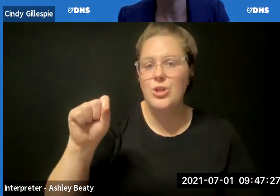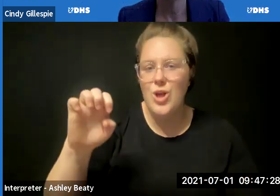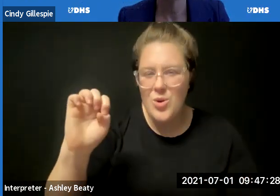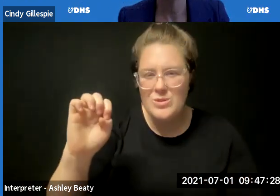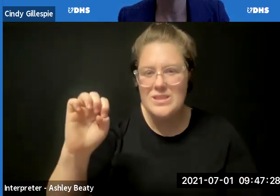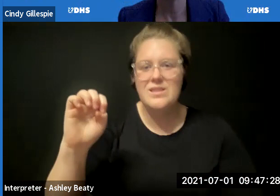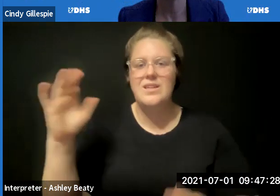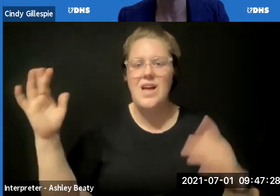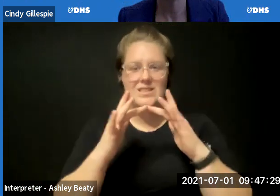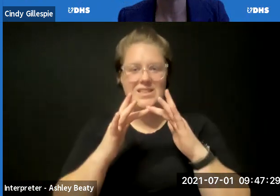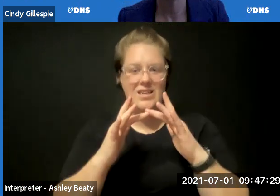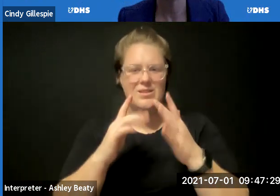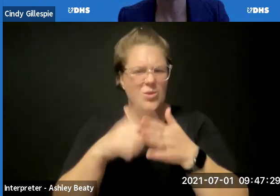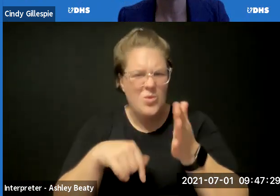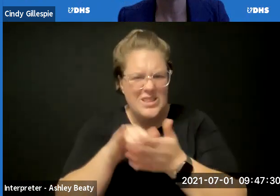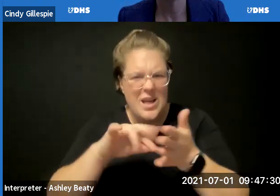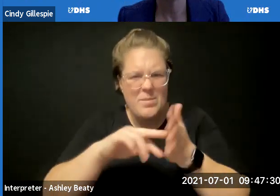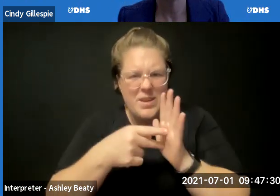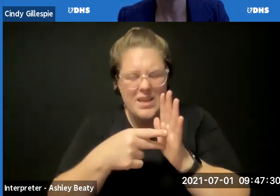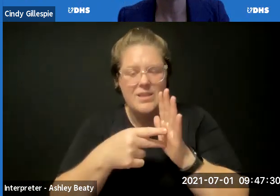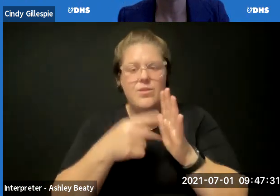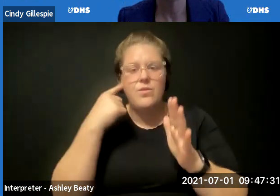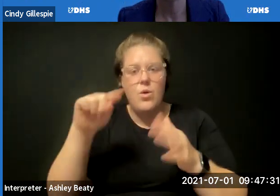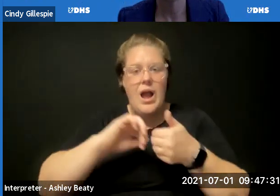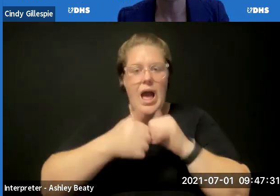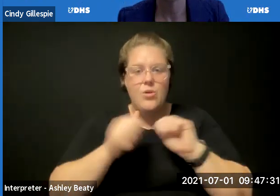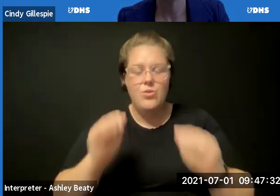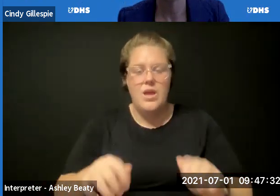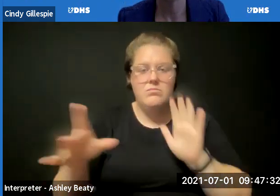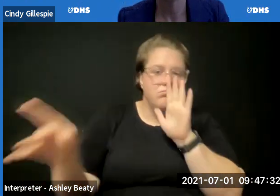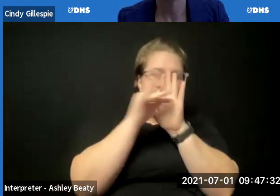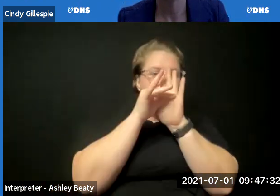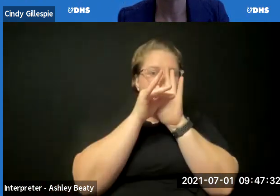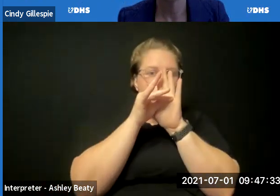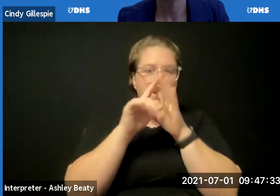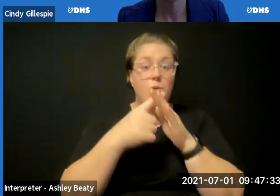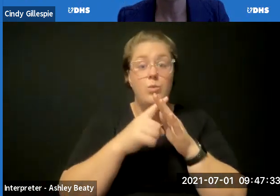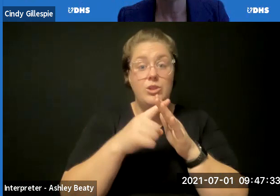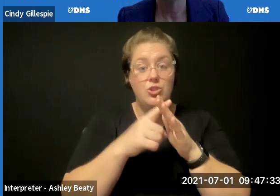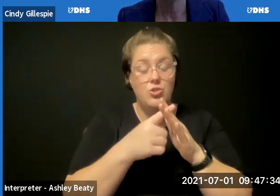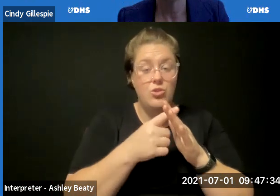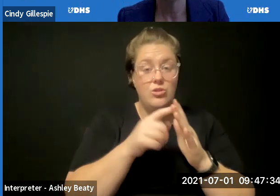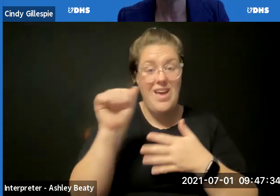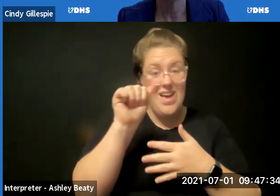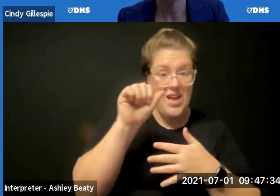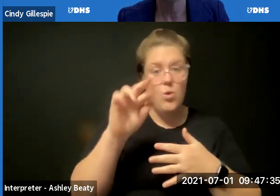does that mean in relation to their ability to get, you know, the original, you know, kind of version of the virus versus now? And it seems like